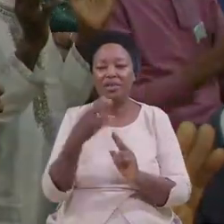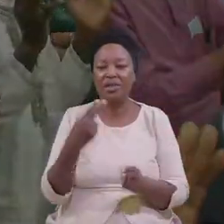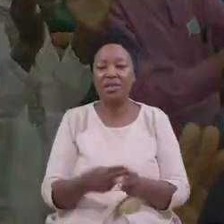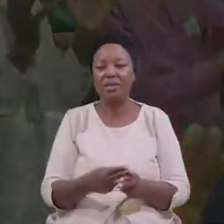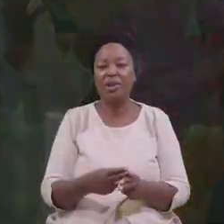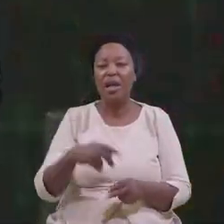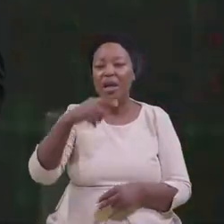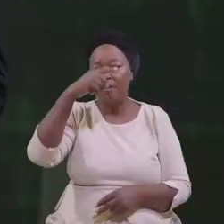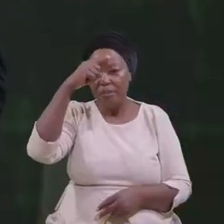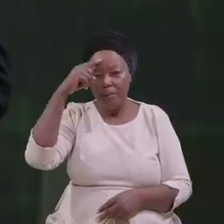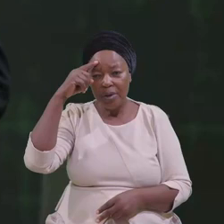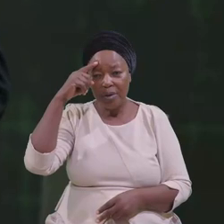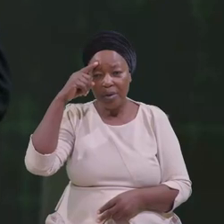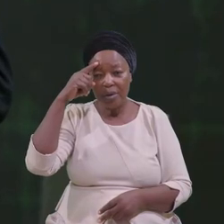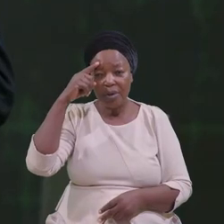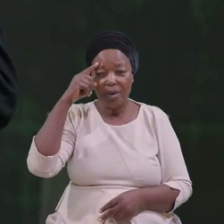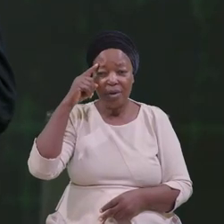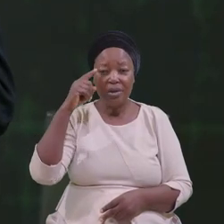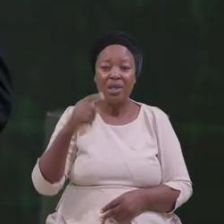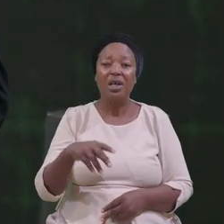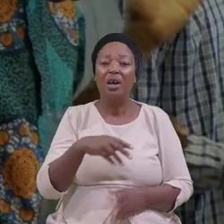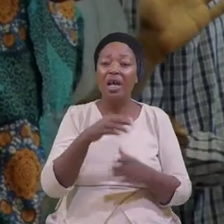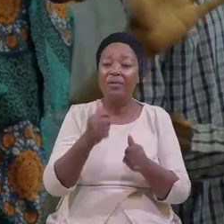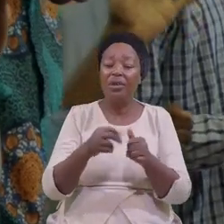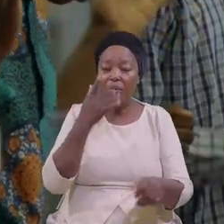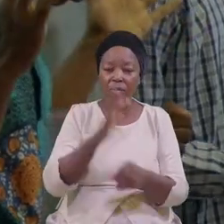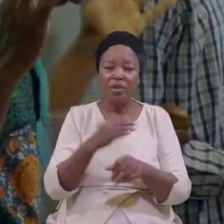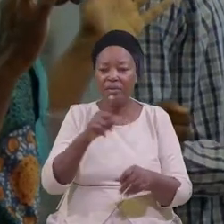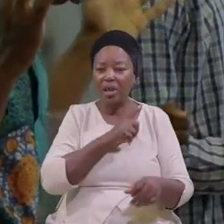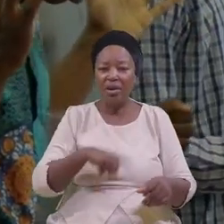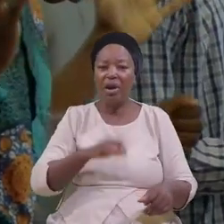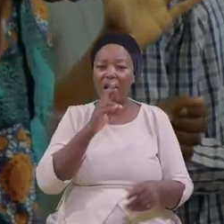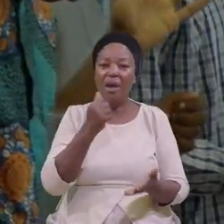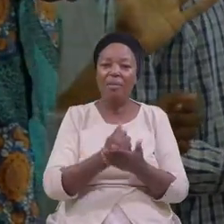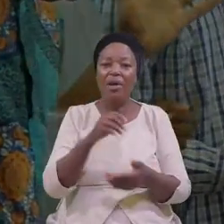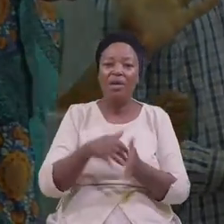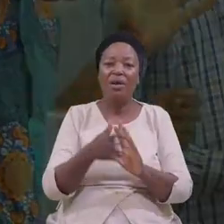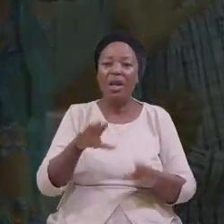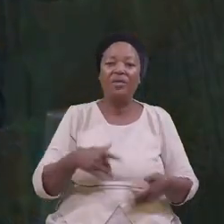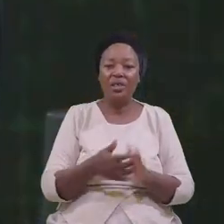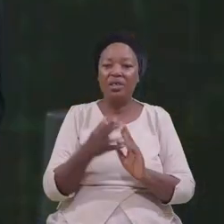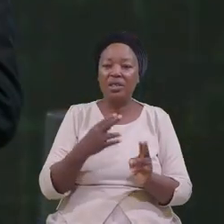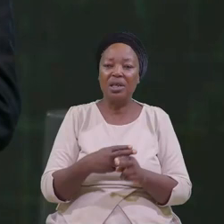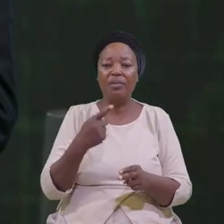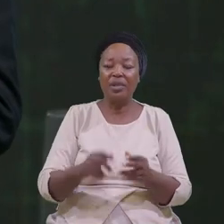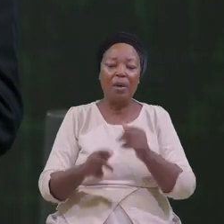The promises of God will be yes and amen in your life. The